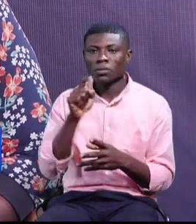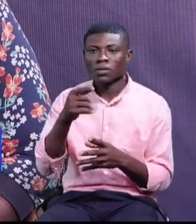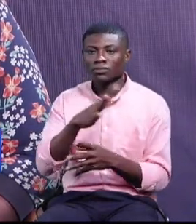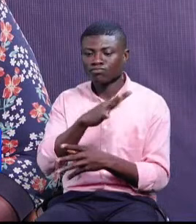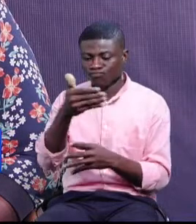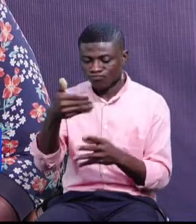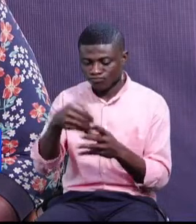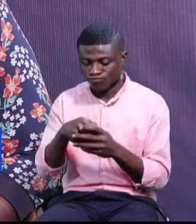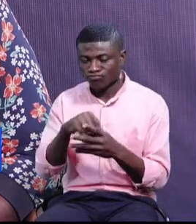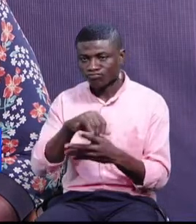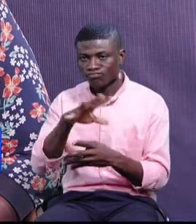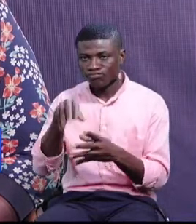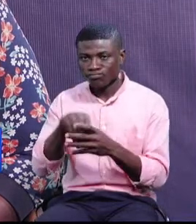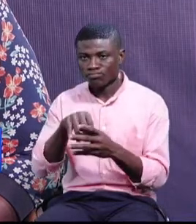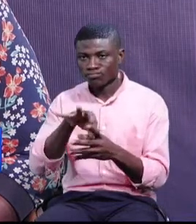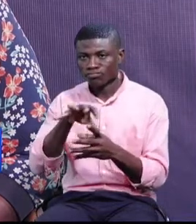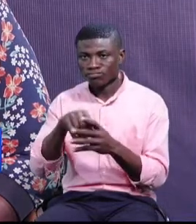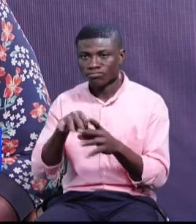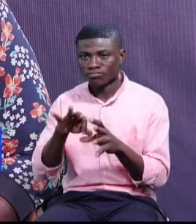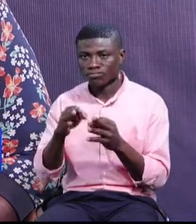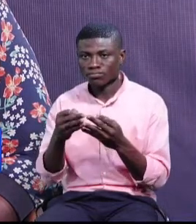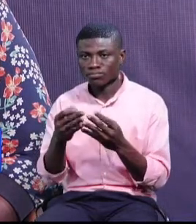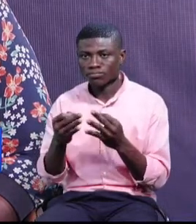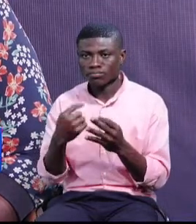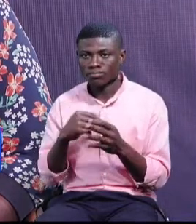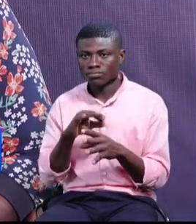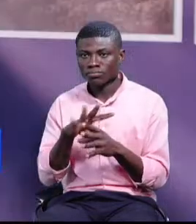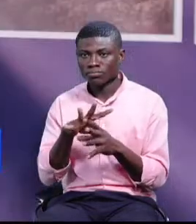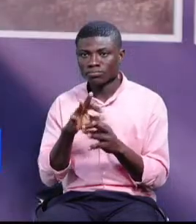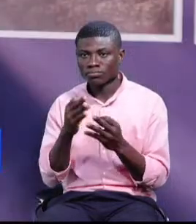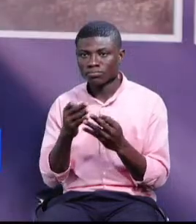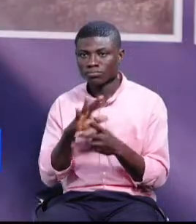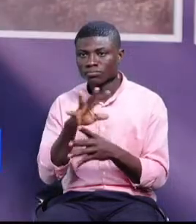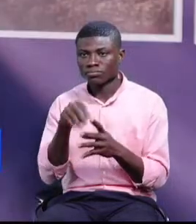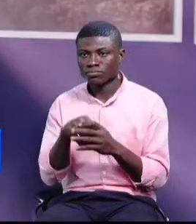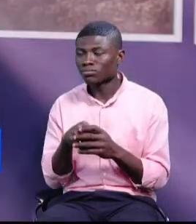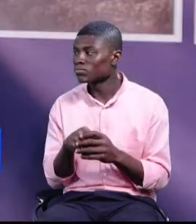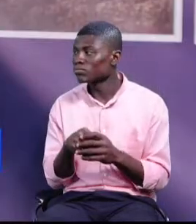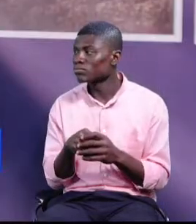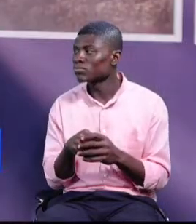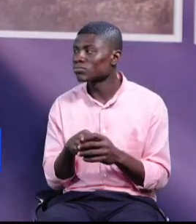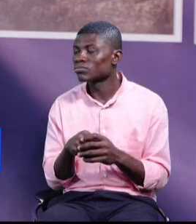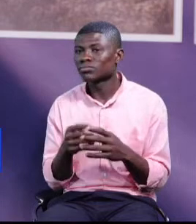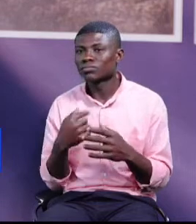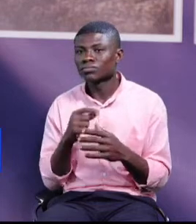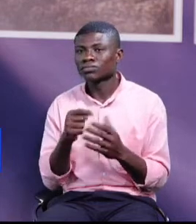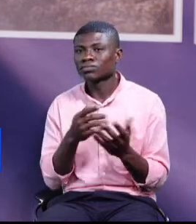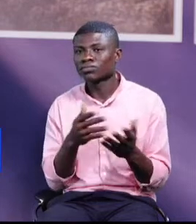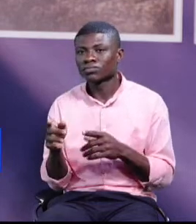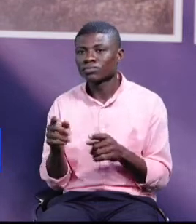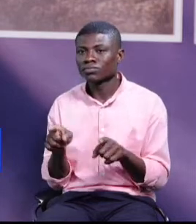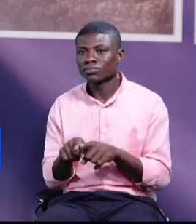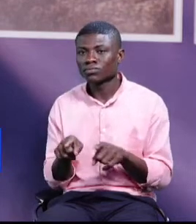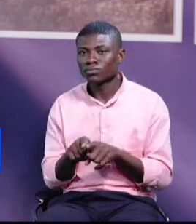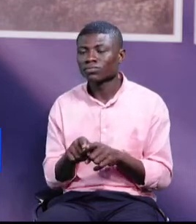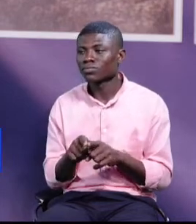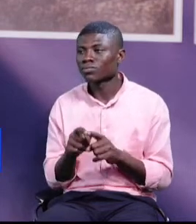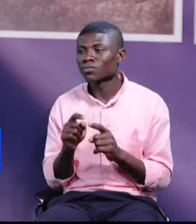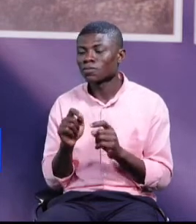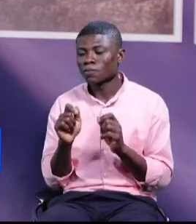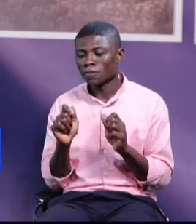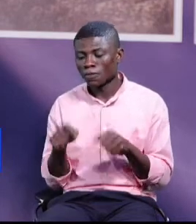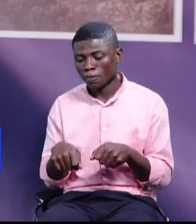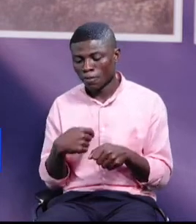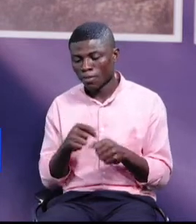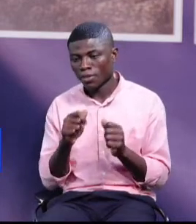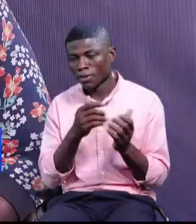involve the family in it, so I'm thinking that if you involve the families where the children, why don't you rather bring in experts? So you can bring in